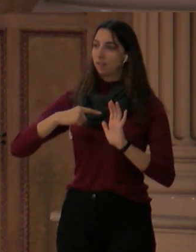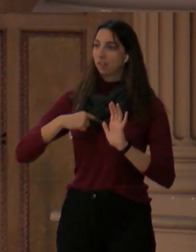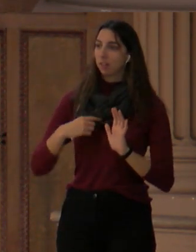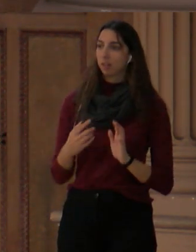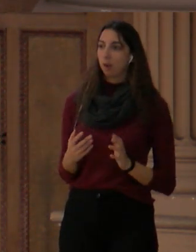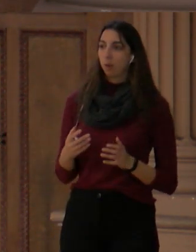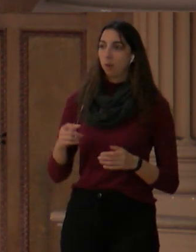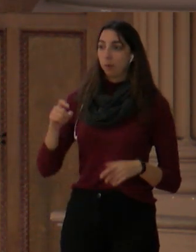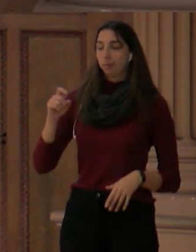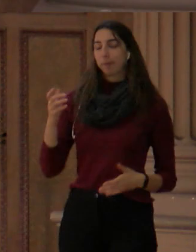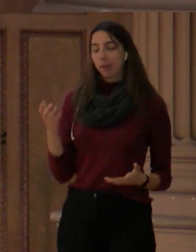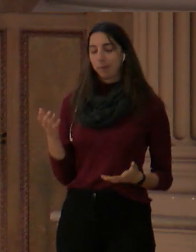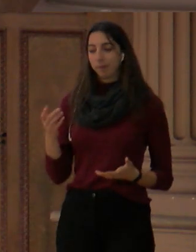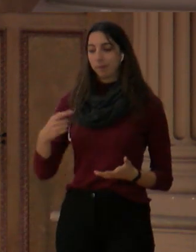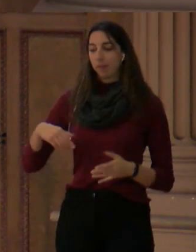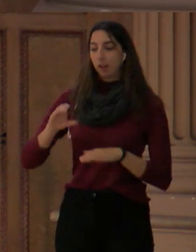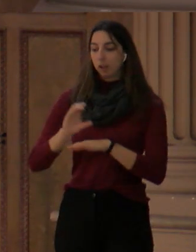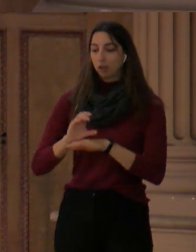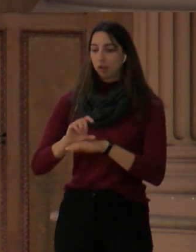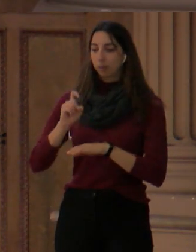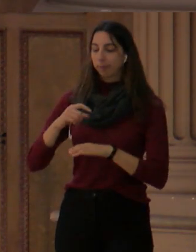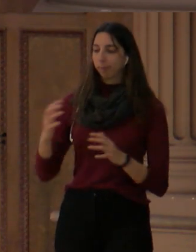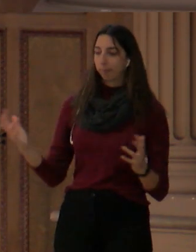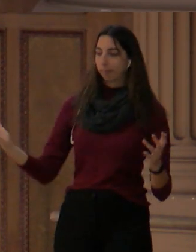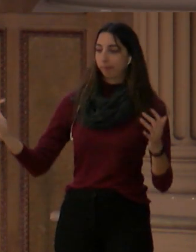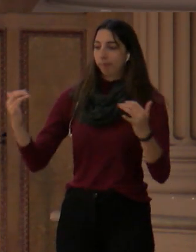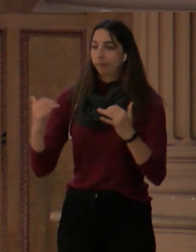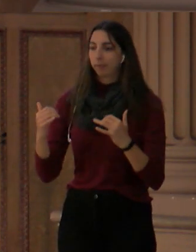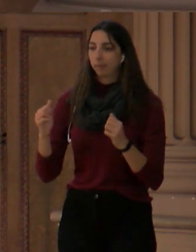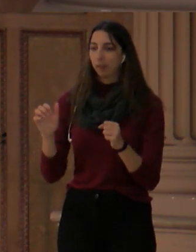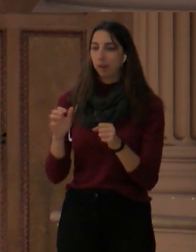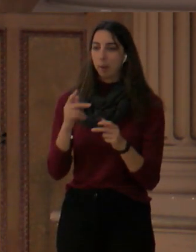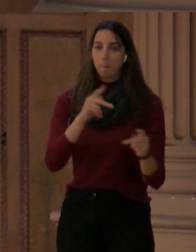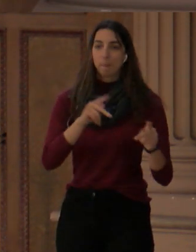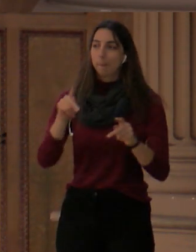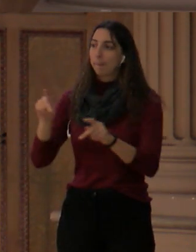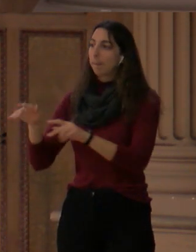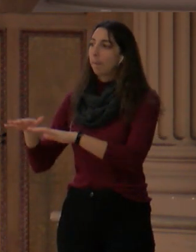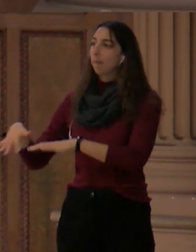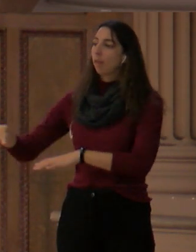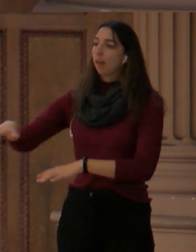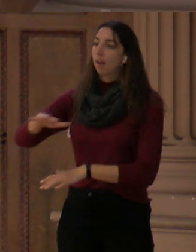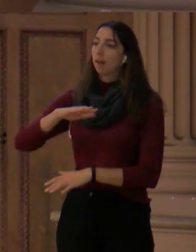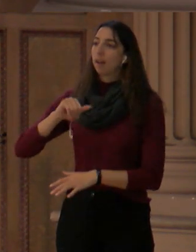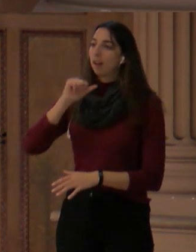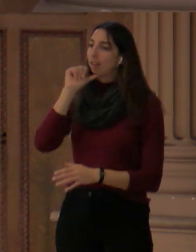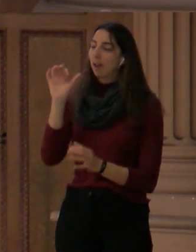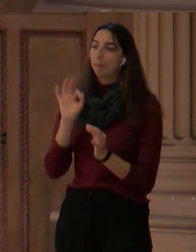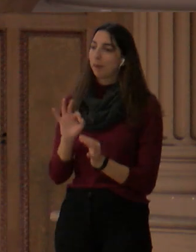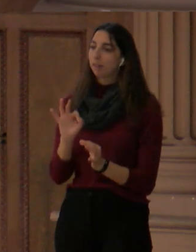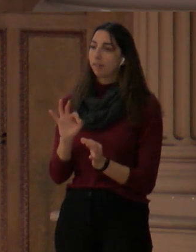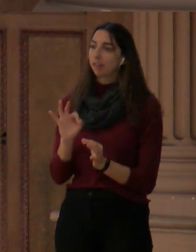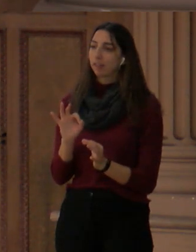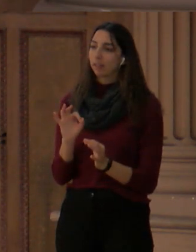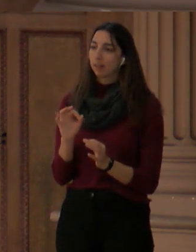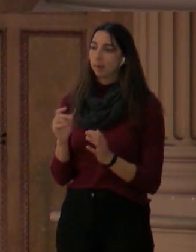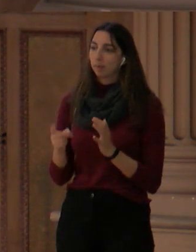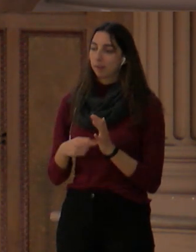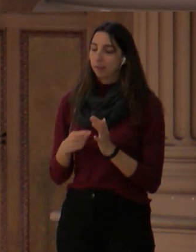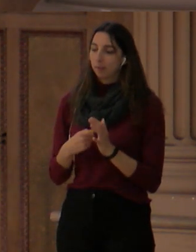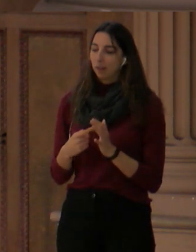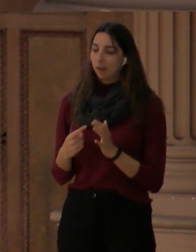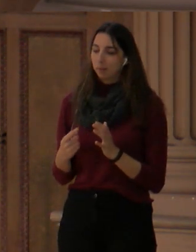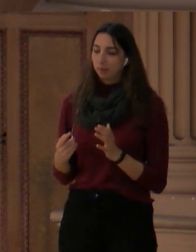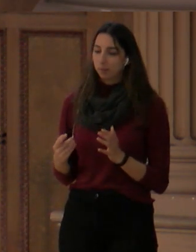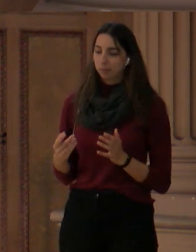gatherings and imperfect communities that point people to Jesus but we have a tendency sometimes to point people to ourselves and to